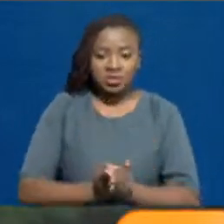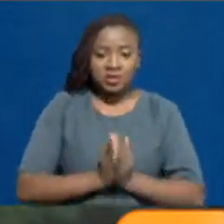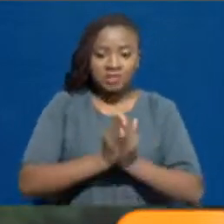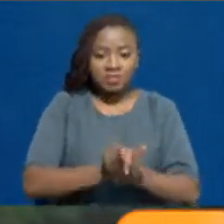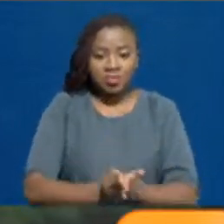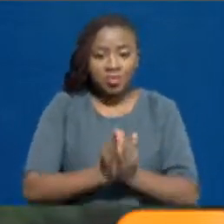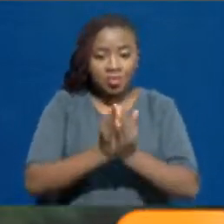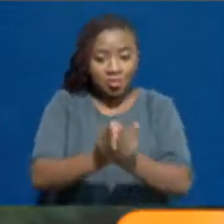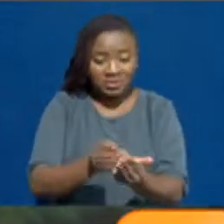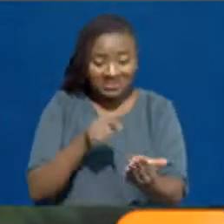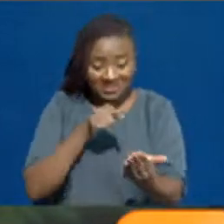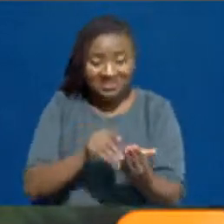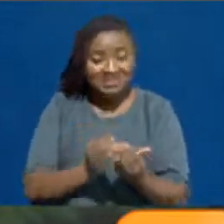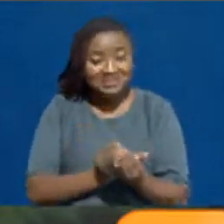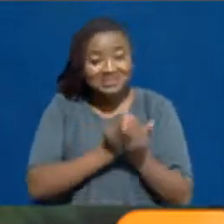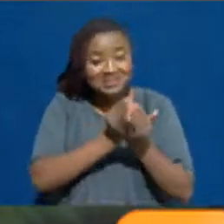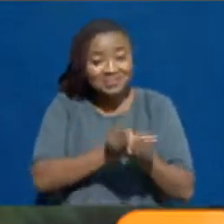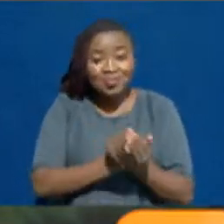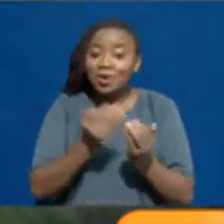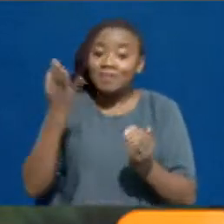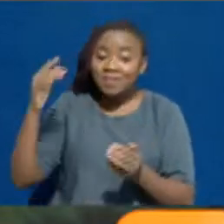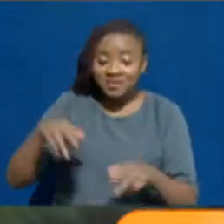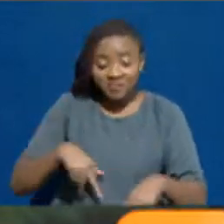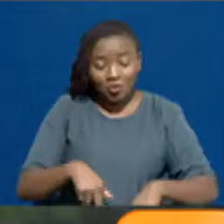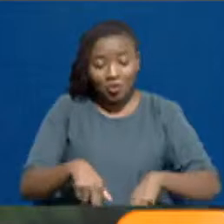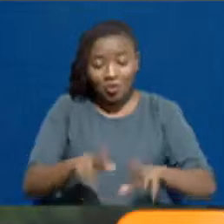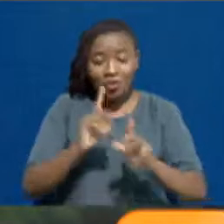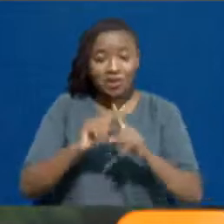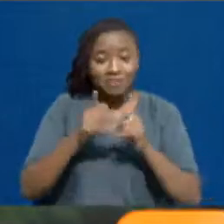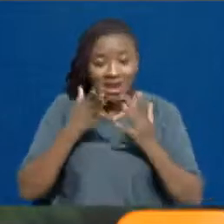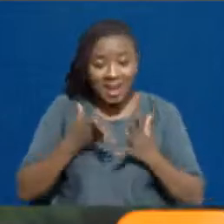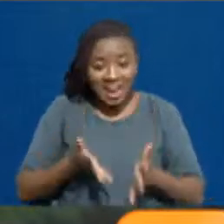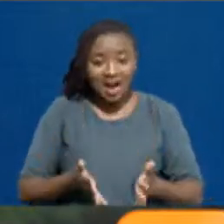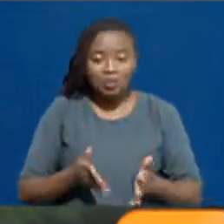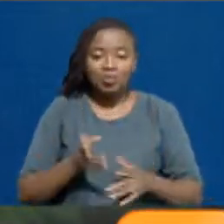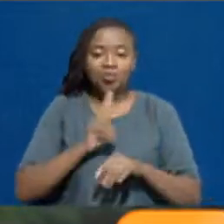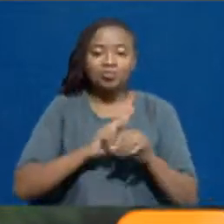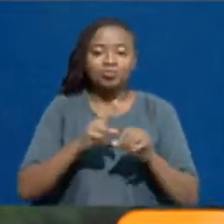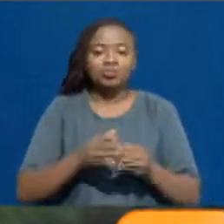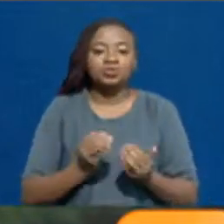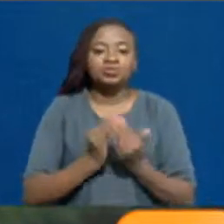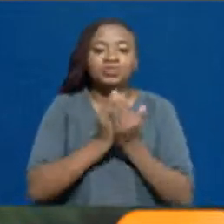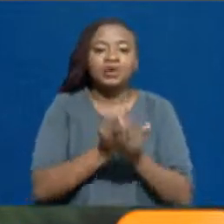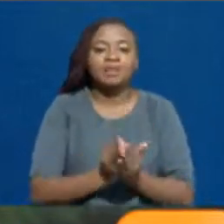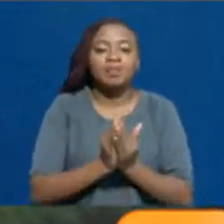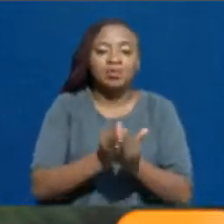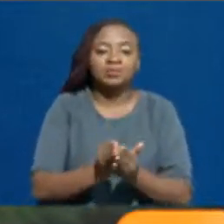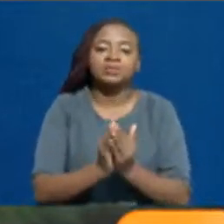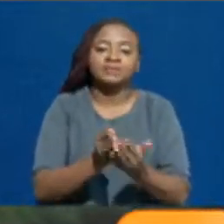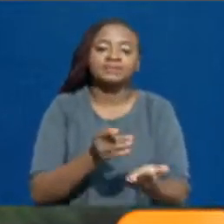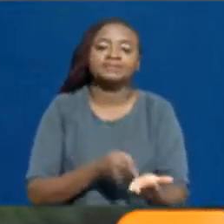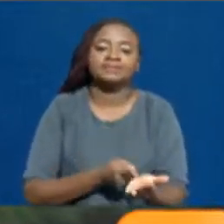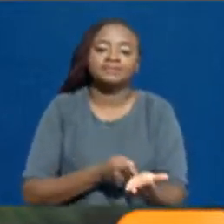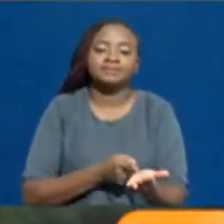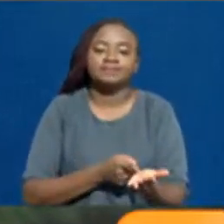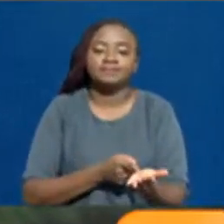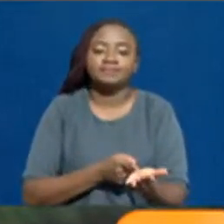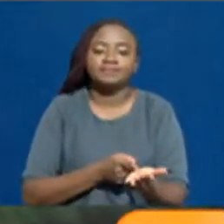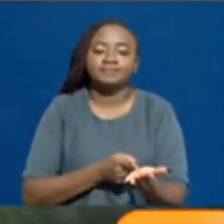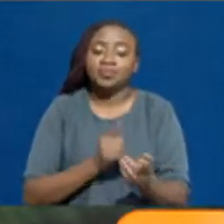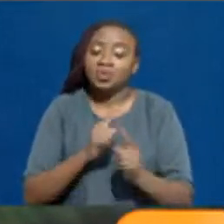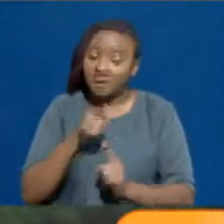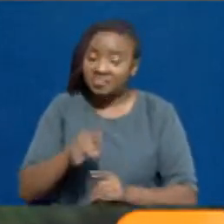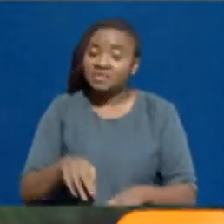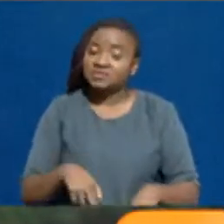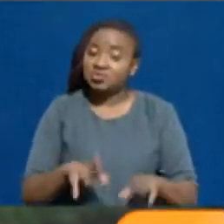you're using what was actually a road to move through using a light boat, and that is supposed to be a